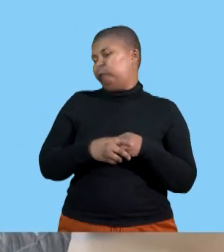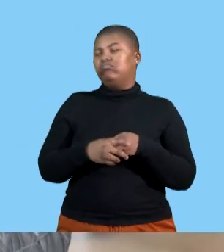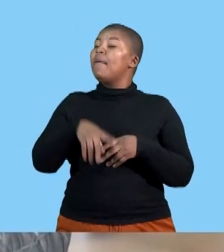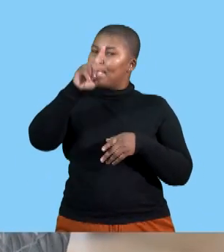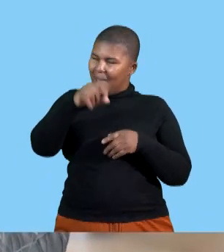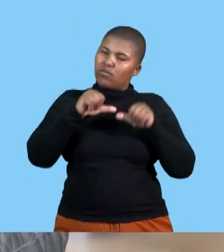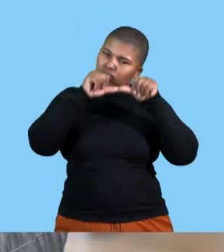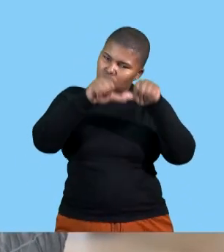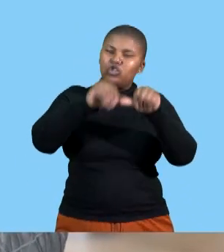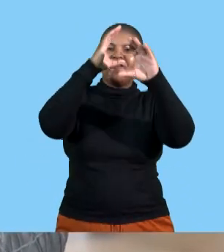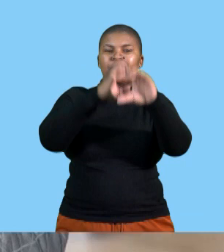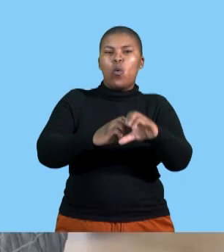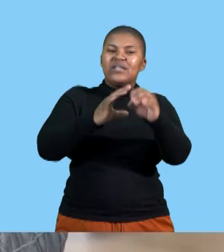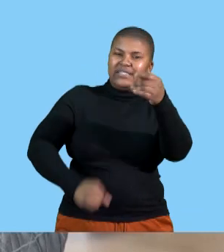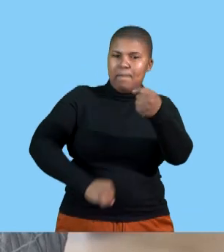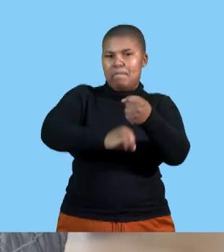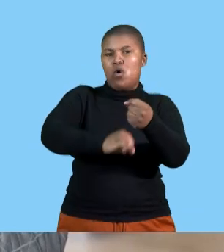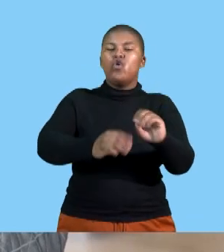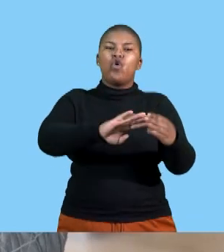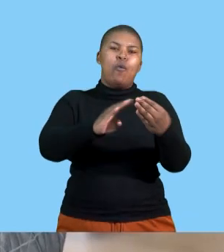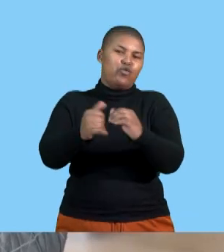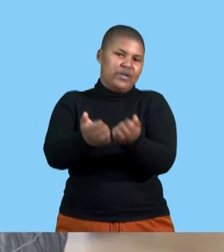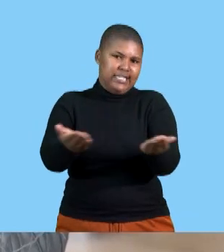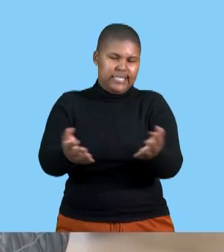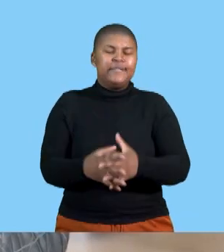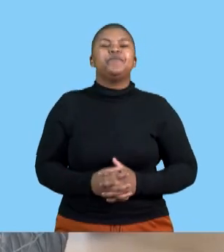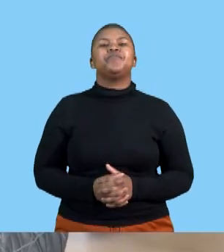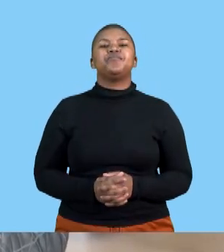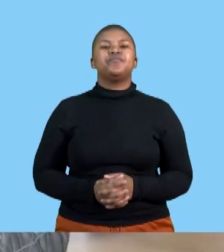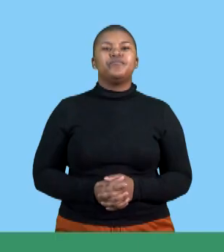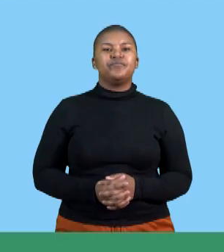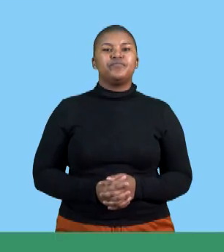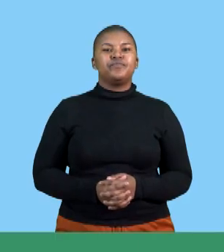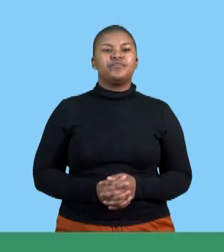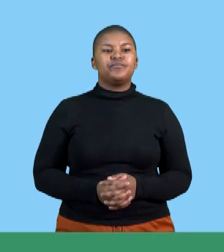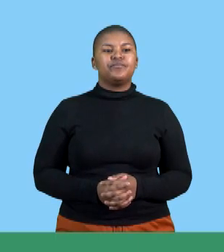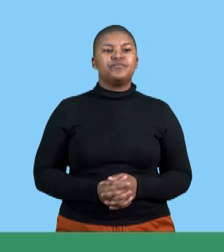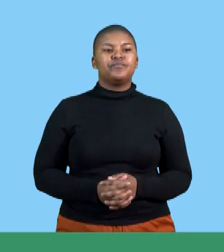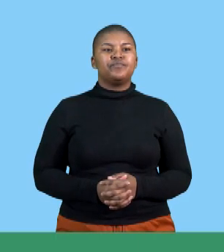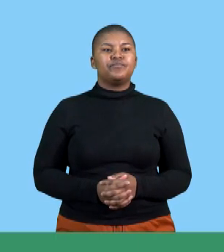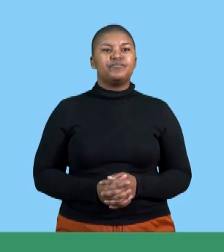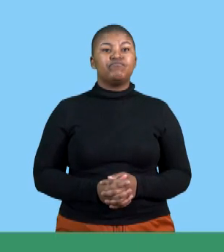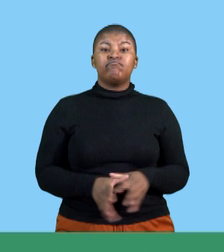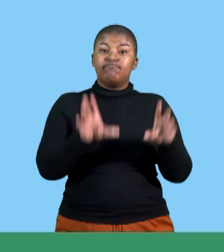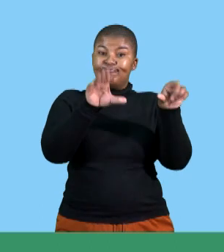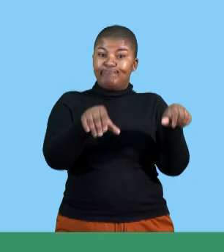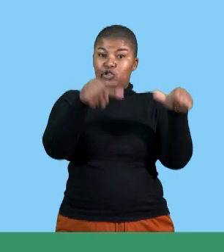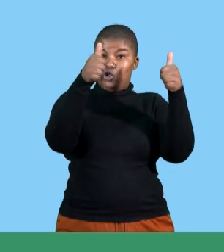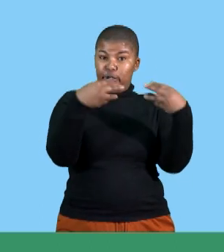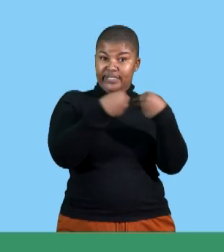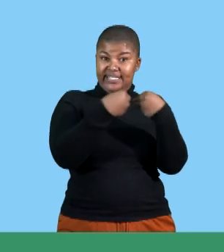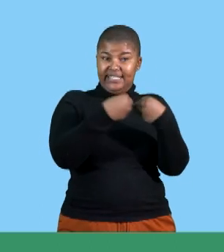to be only used for the benefit of the public. Now let's look at the advantages of non-profit